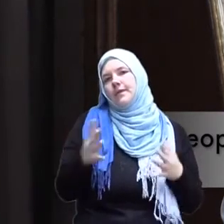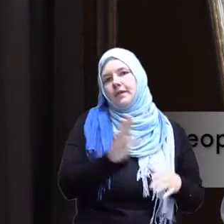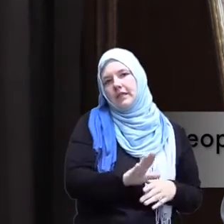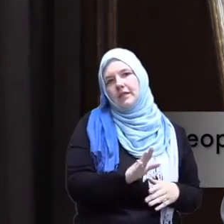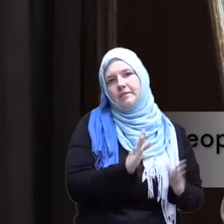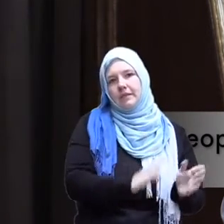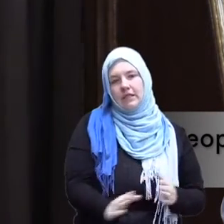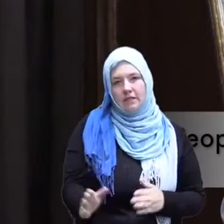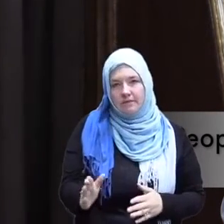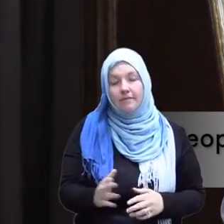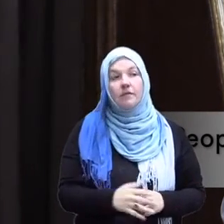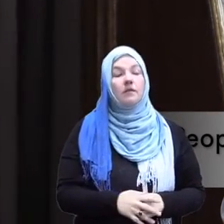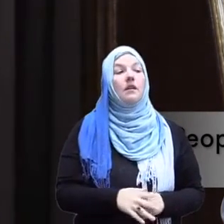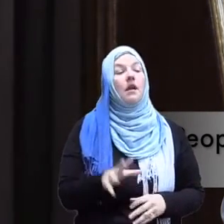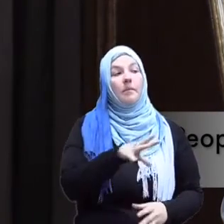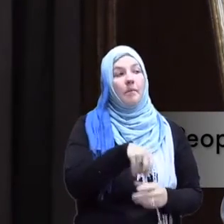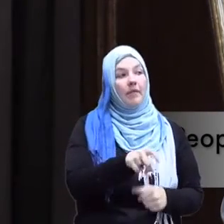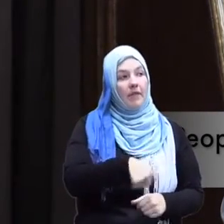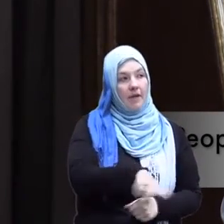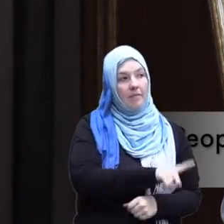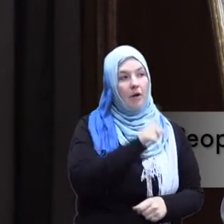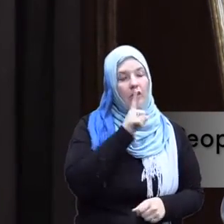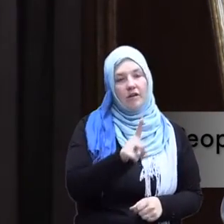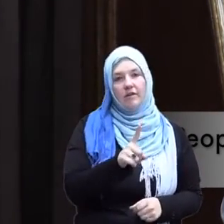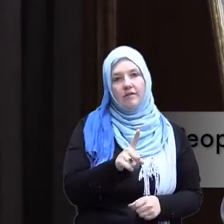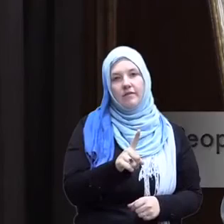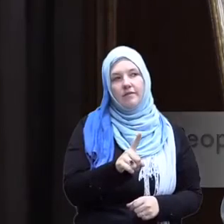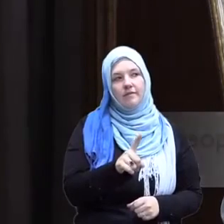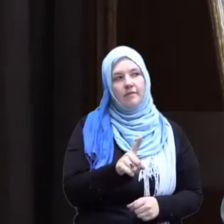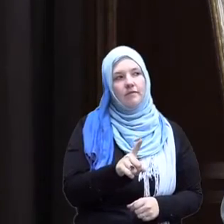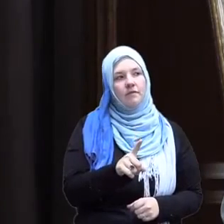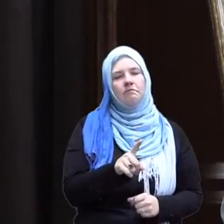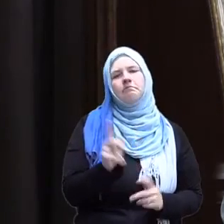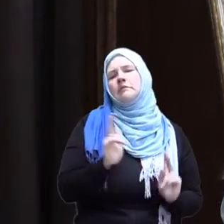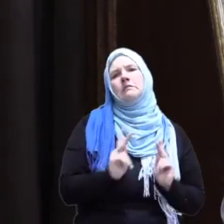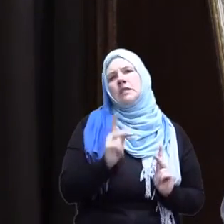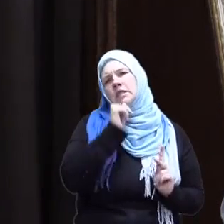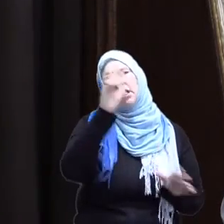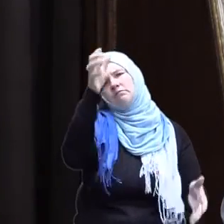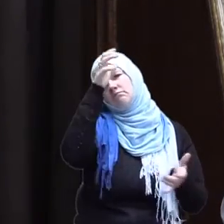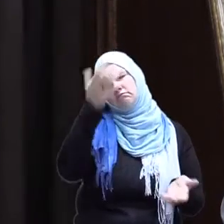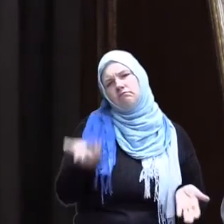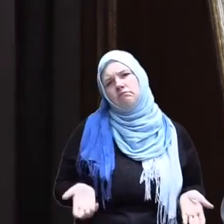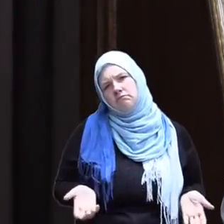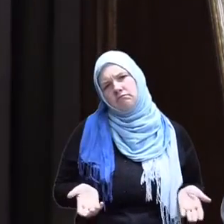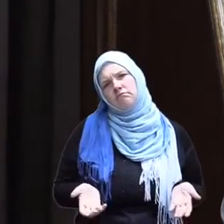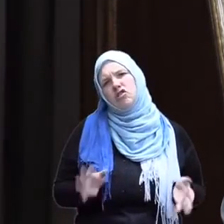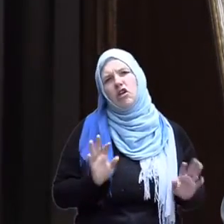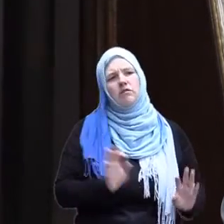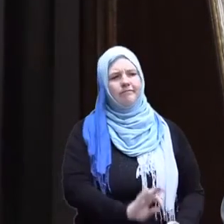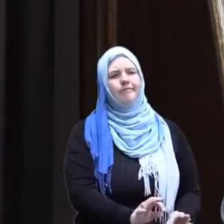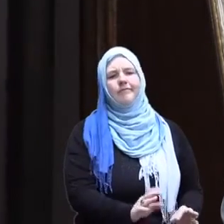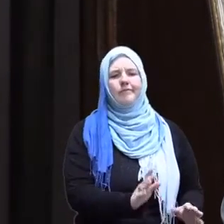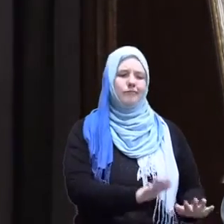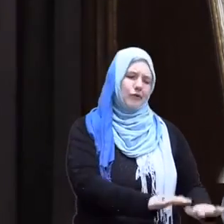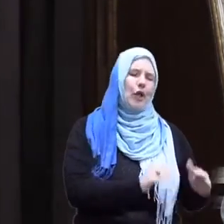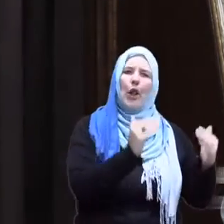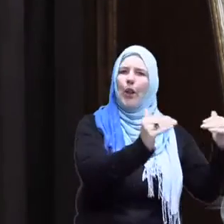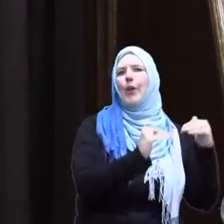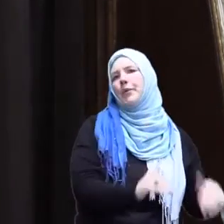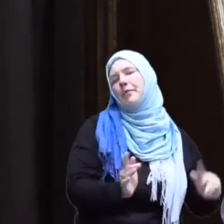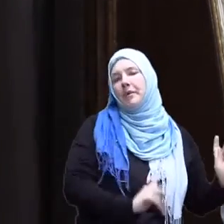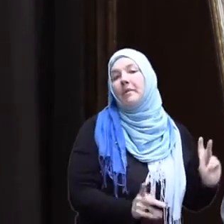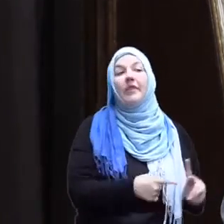what they are planning. And among them are those who are unlettered. the lay people, and they